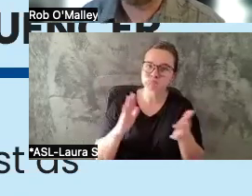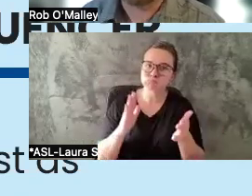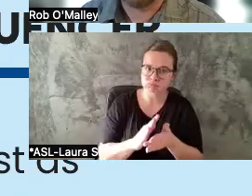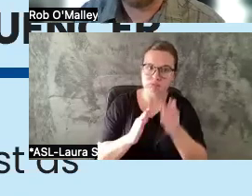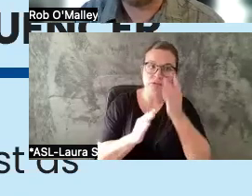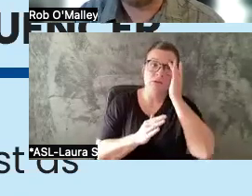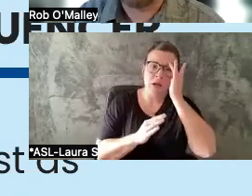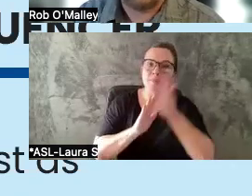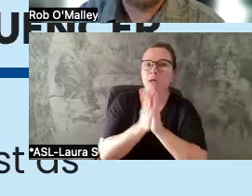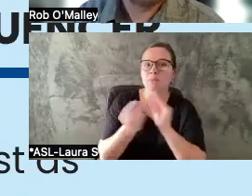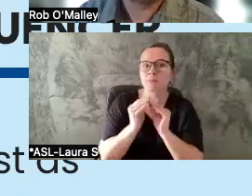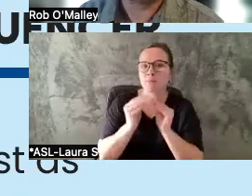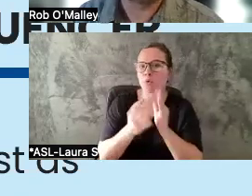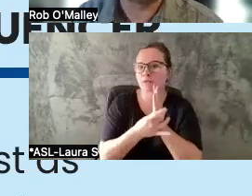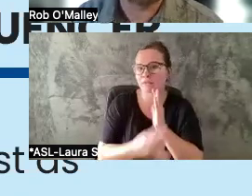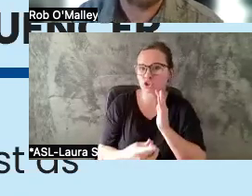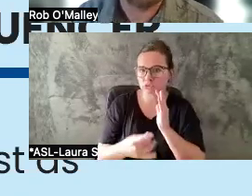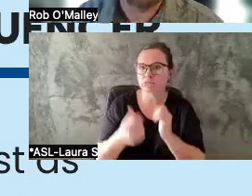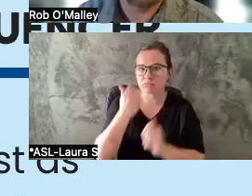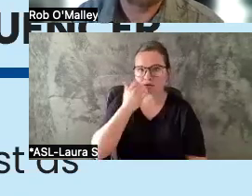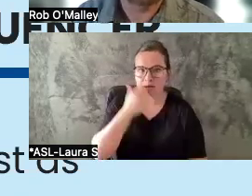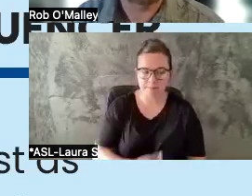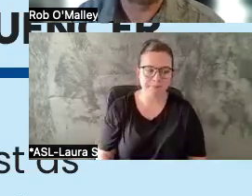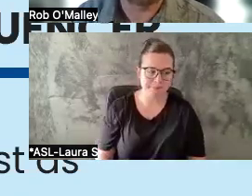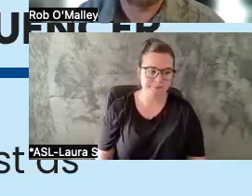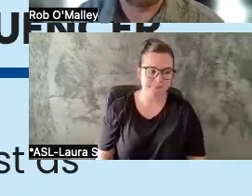and become more efficient every day.